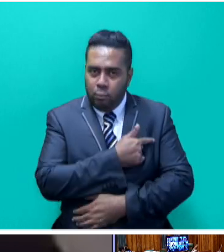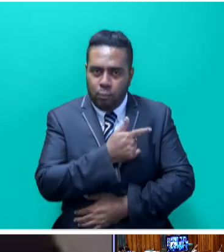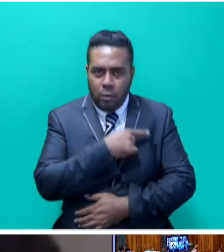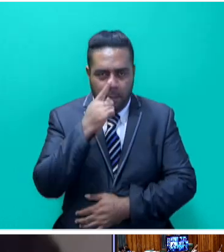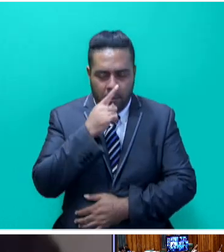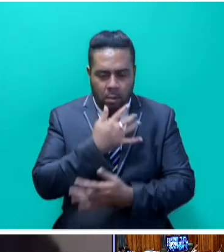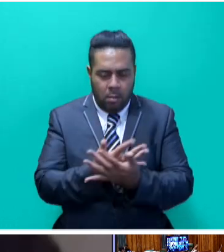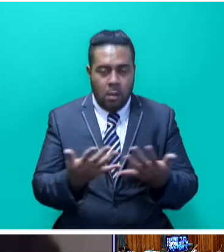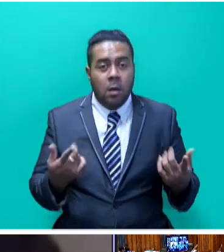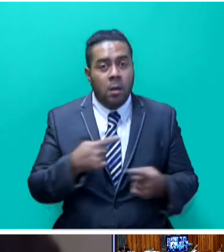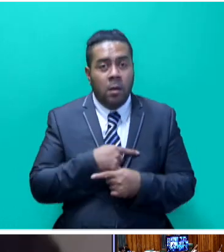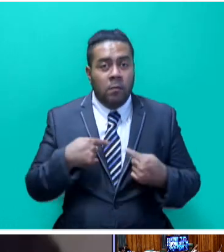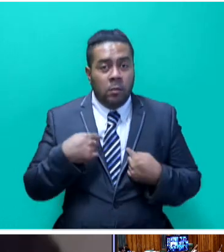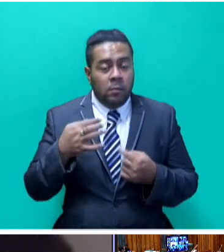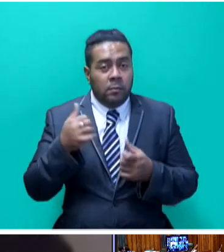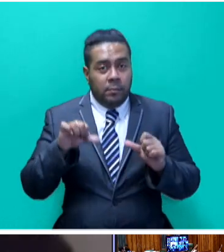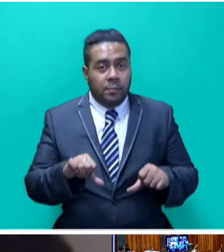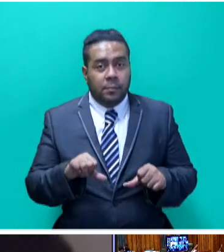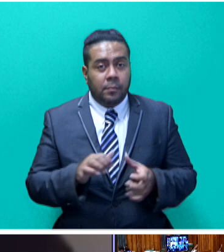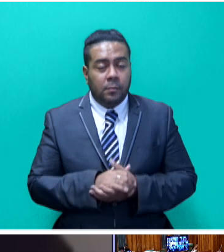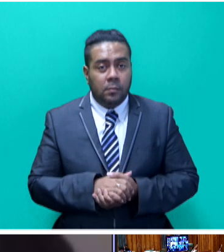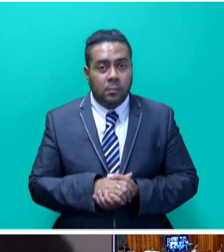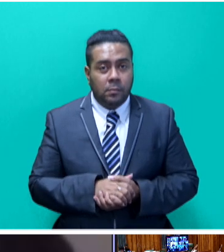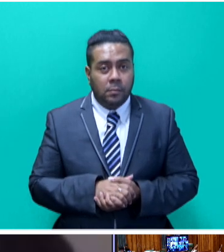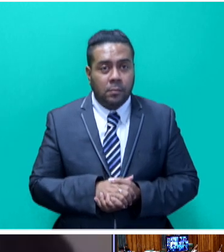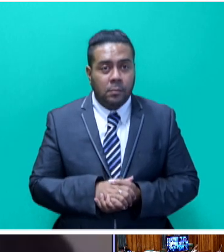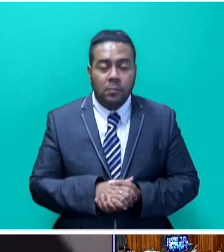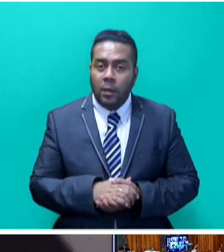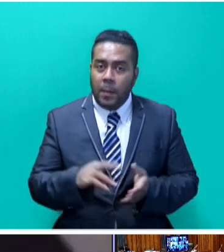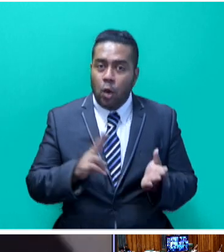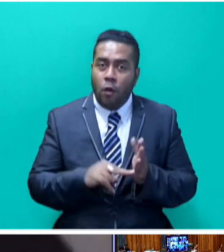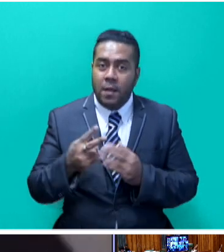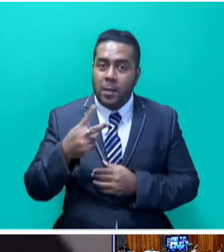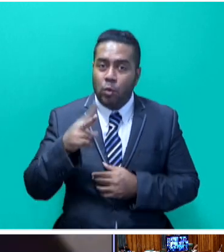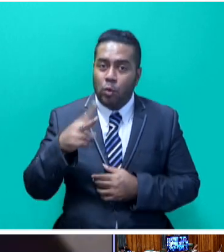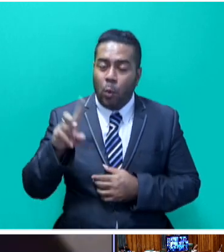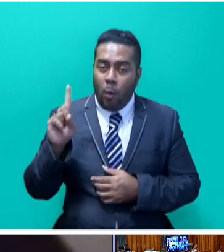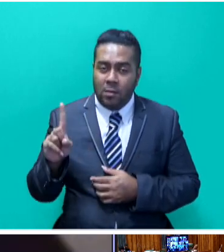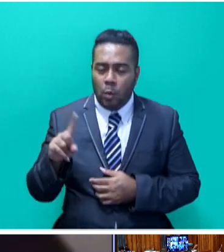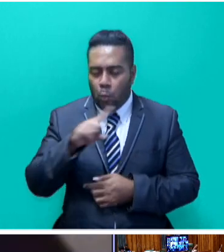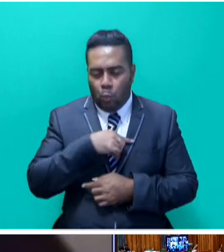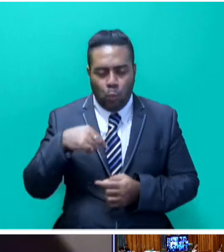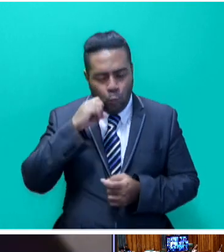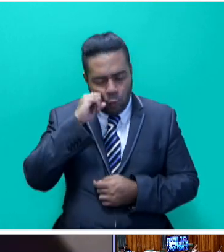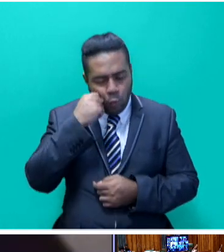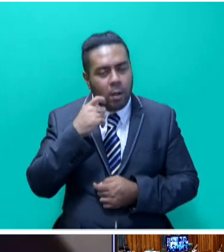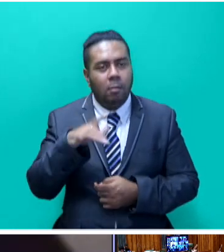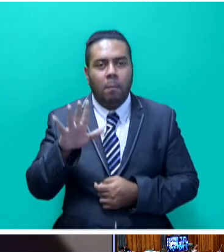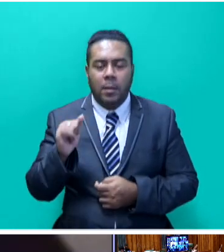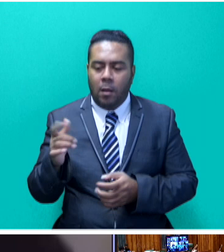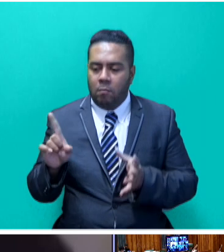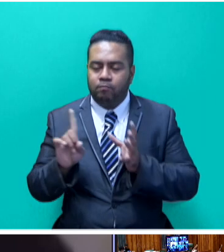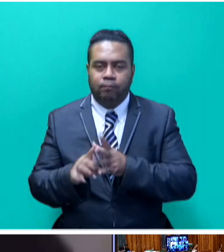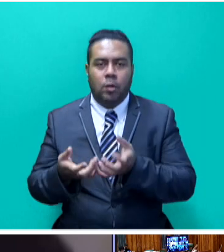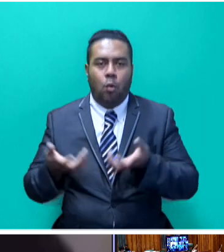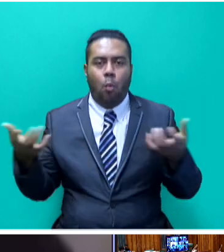If we fail to vaccinate 80% of the target population by November 2021, we will be amongst those shut to the